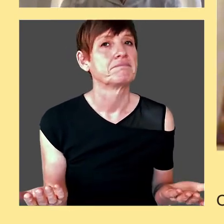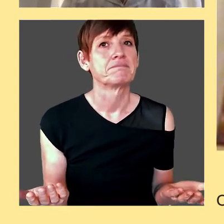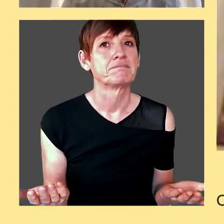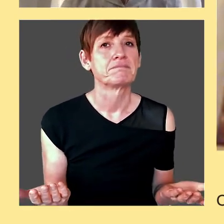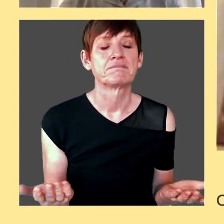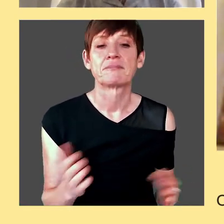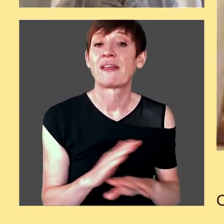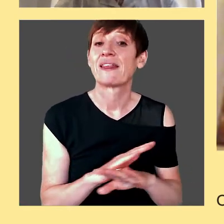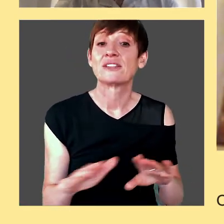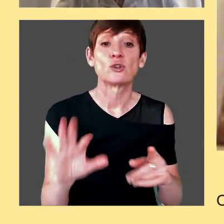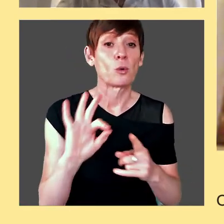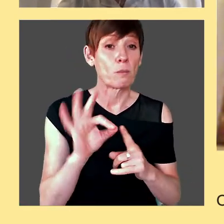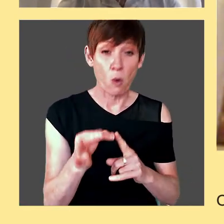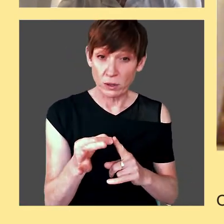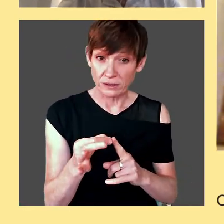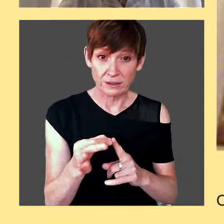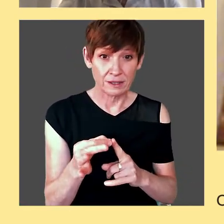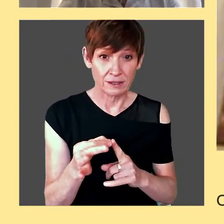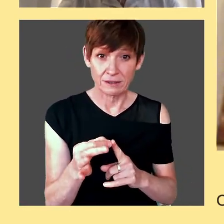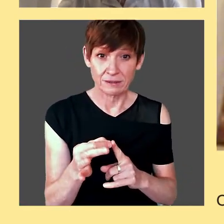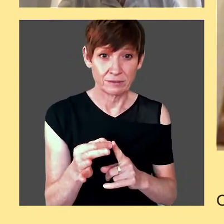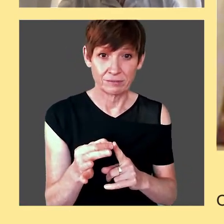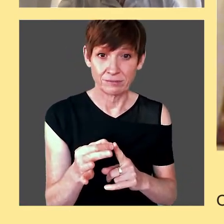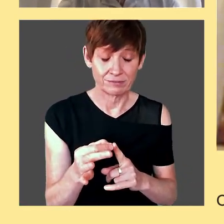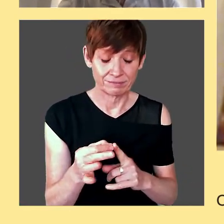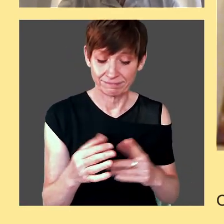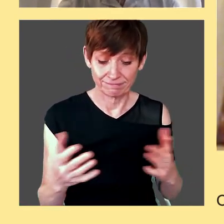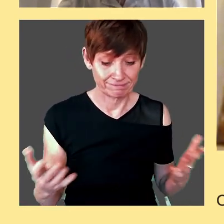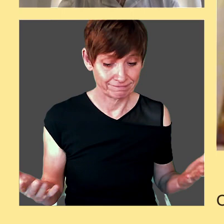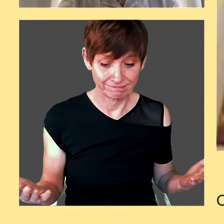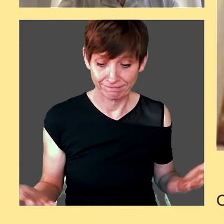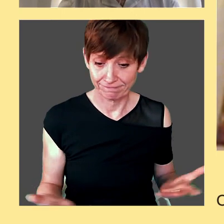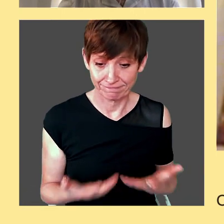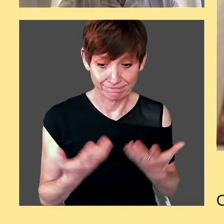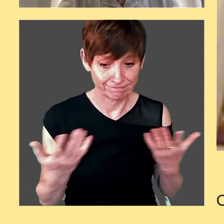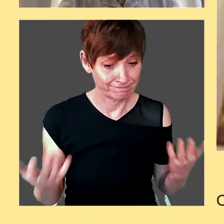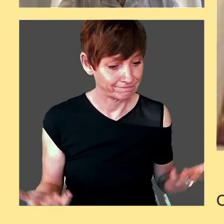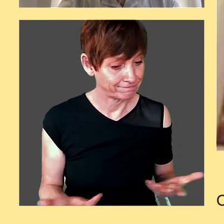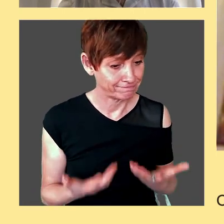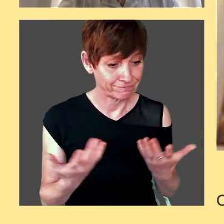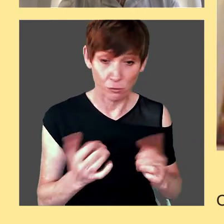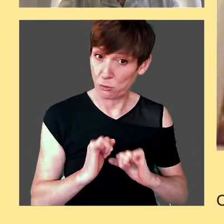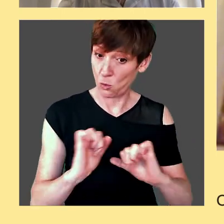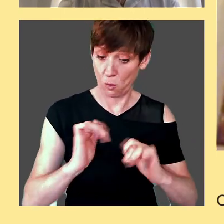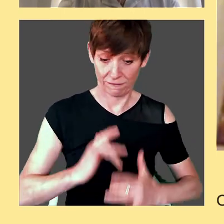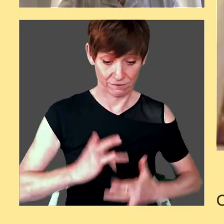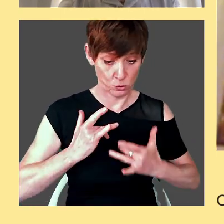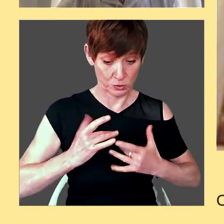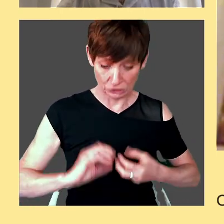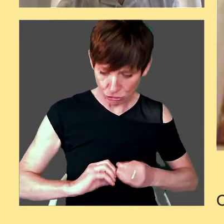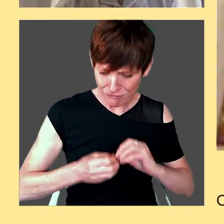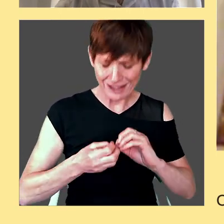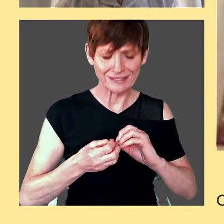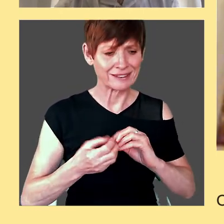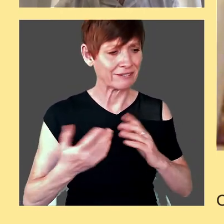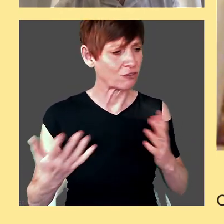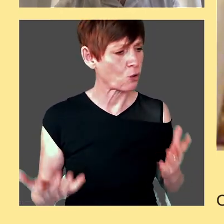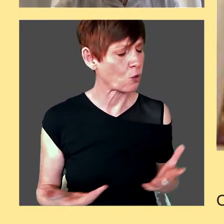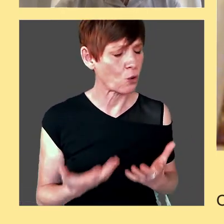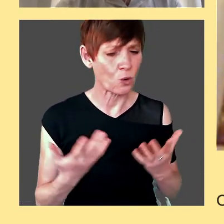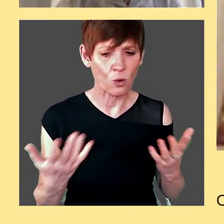point from your creativity and from not just from fund